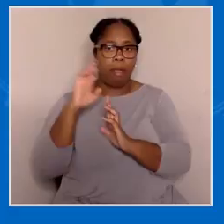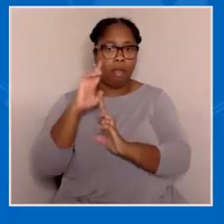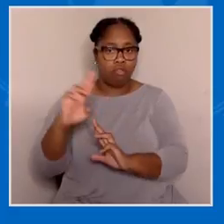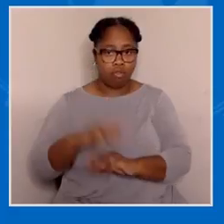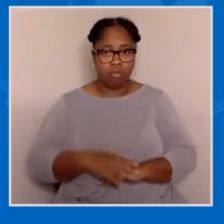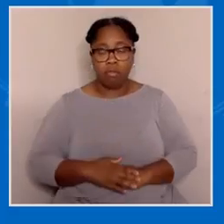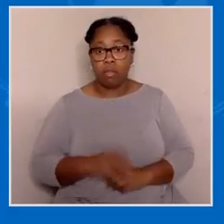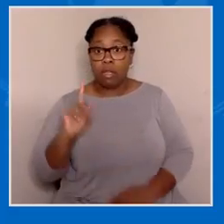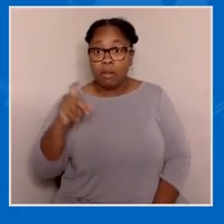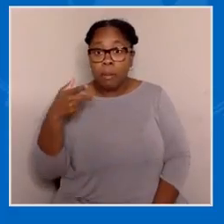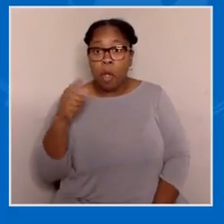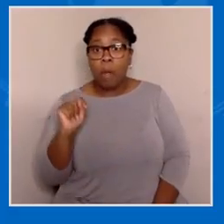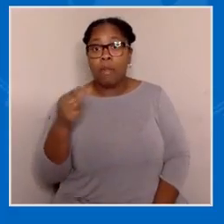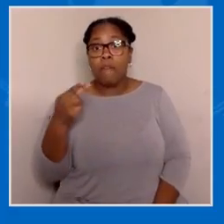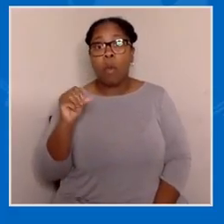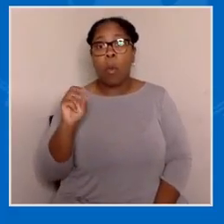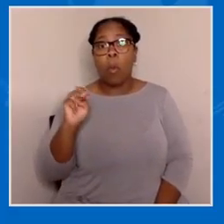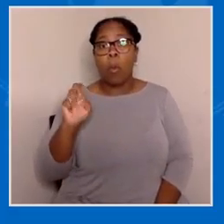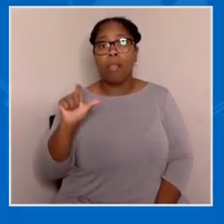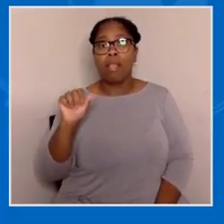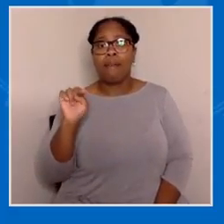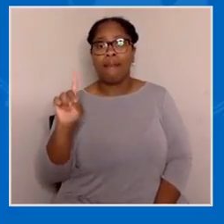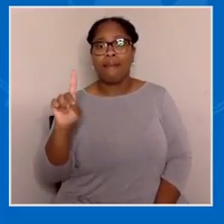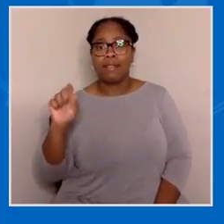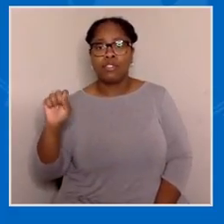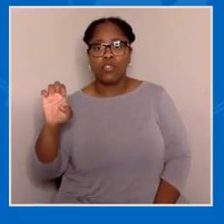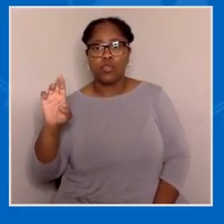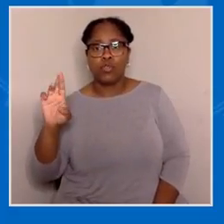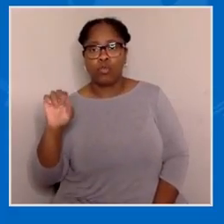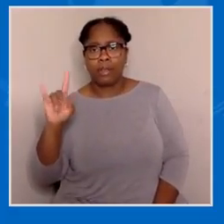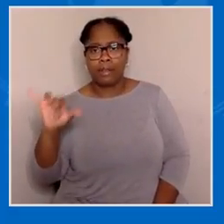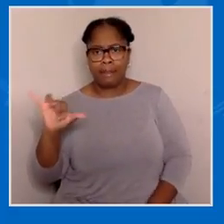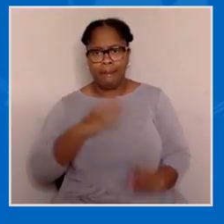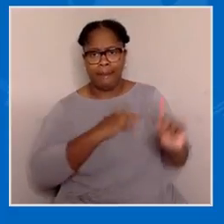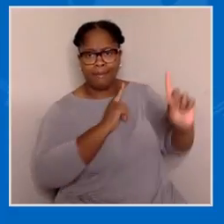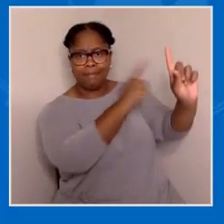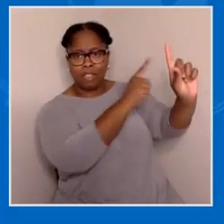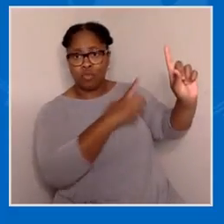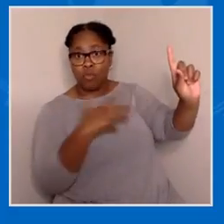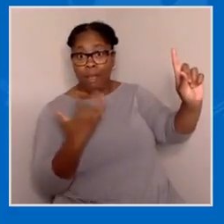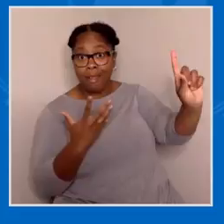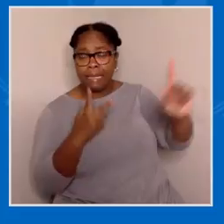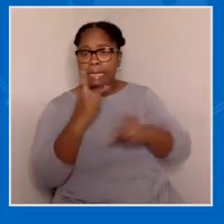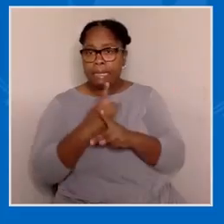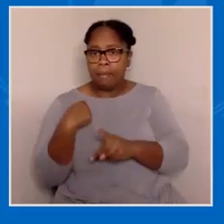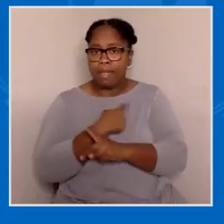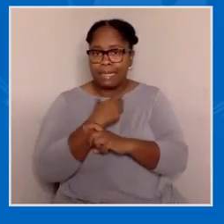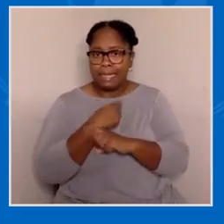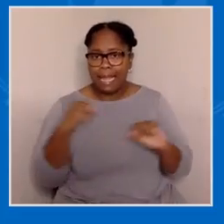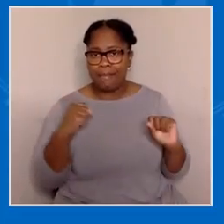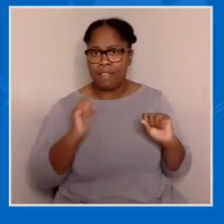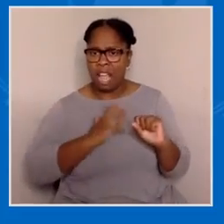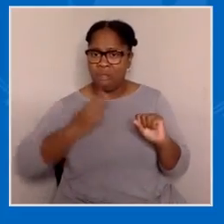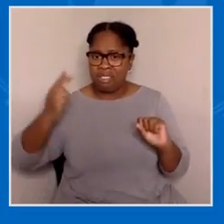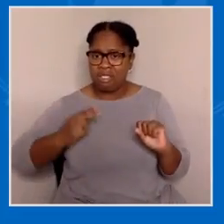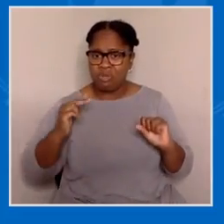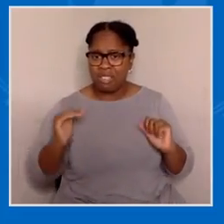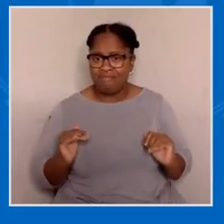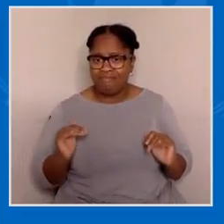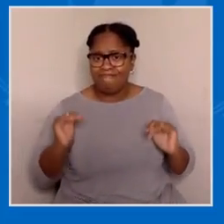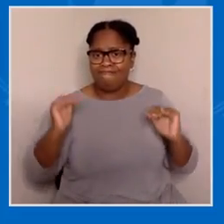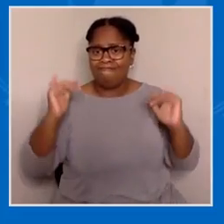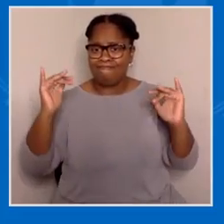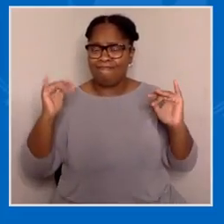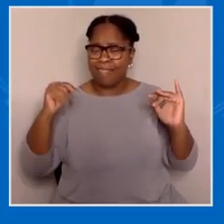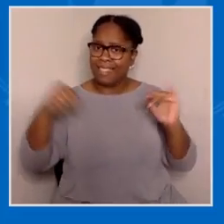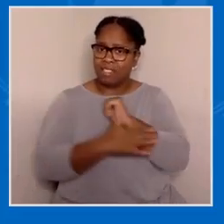a noble mission to help keep us safe and to advance our proud history as a country of welcome. There are